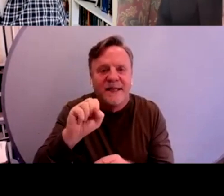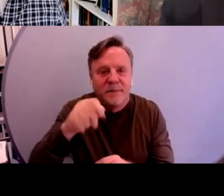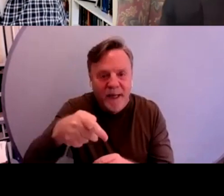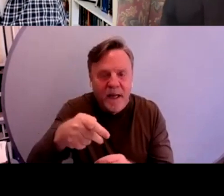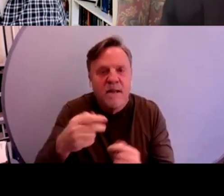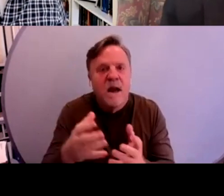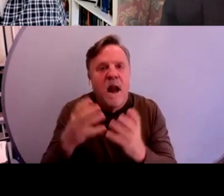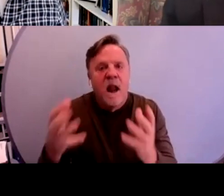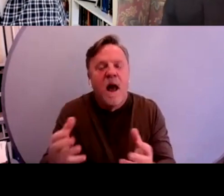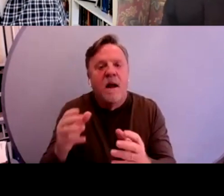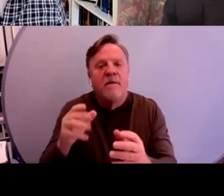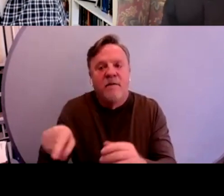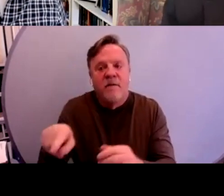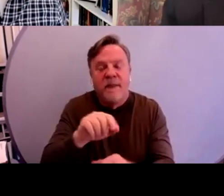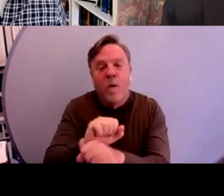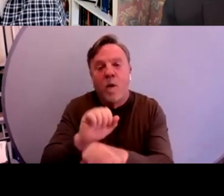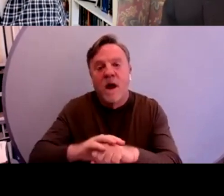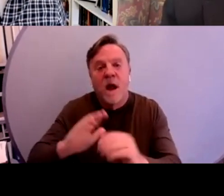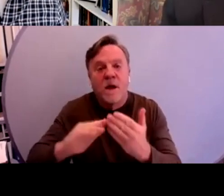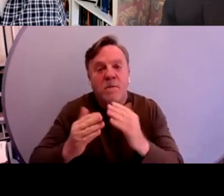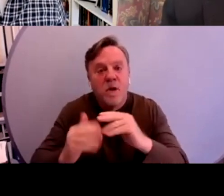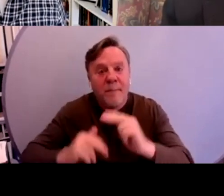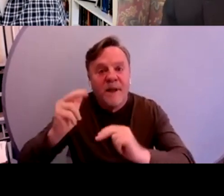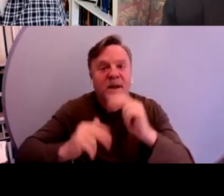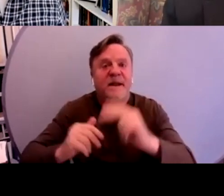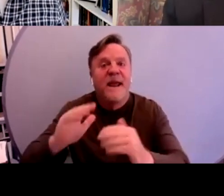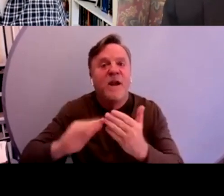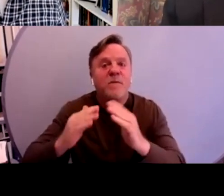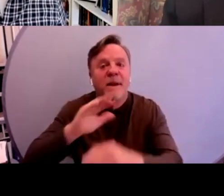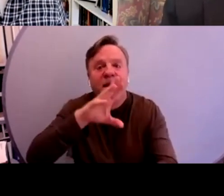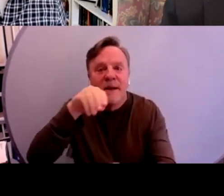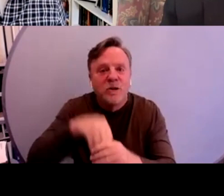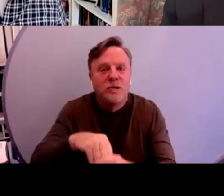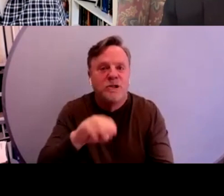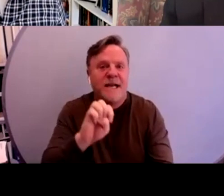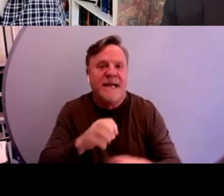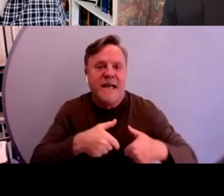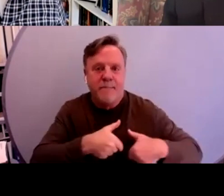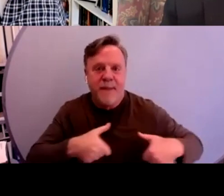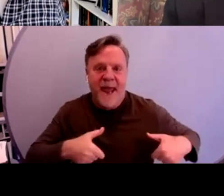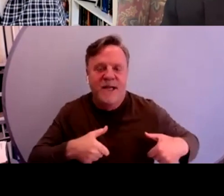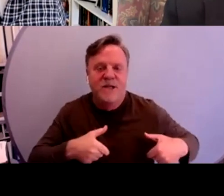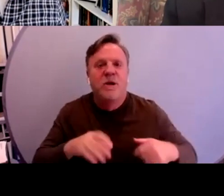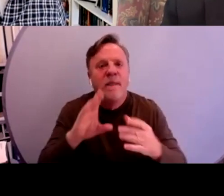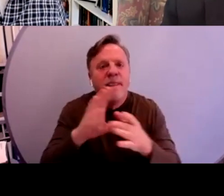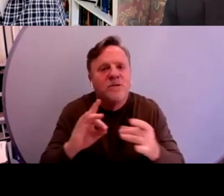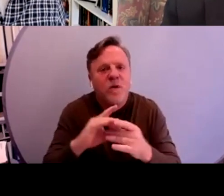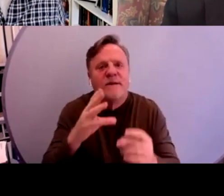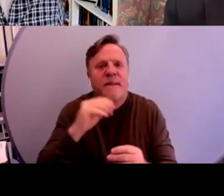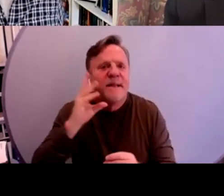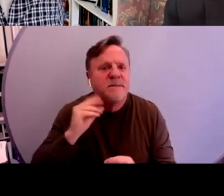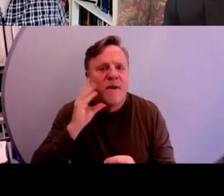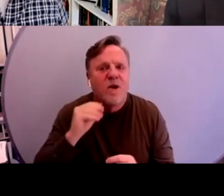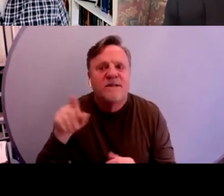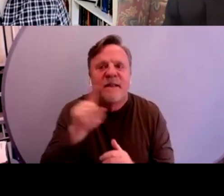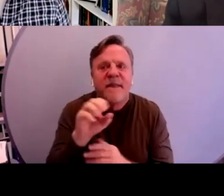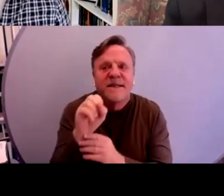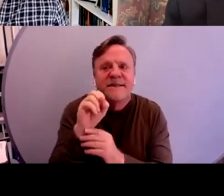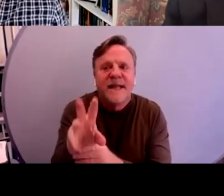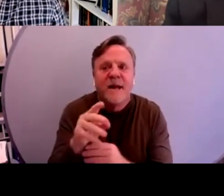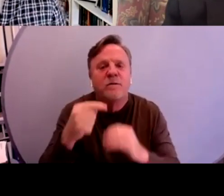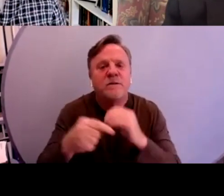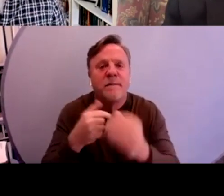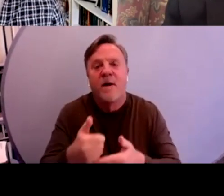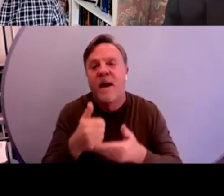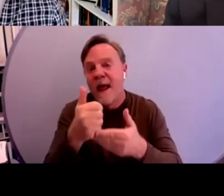worked on community building and community inclusion e-badges, that the stories and experiences they sent in were about helping to